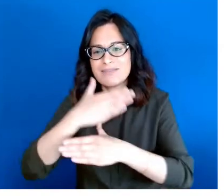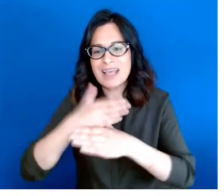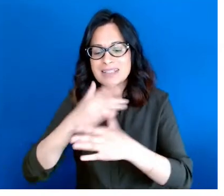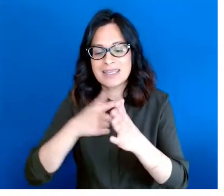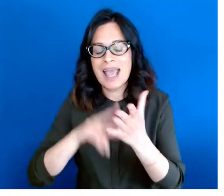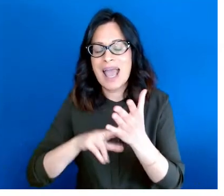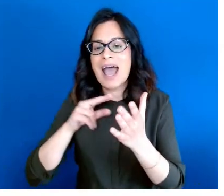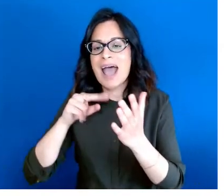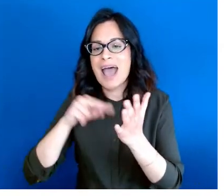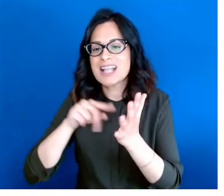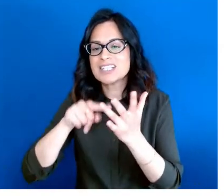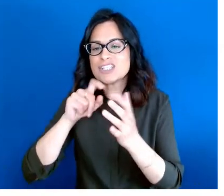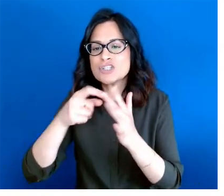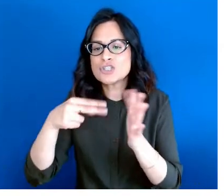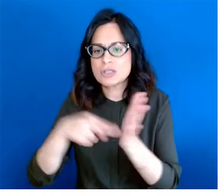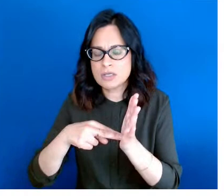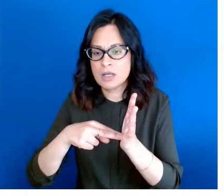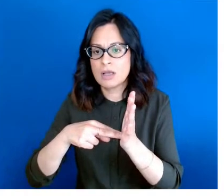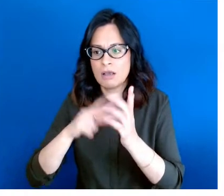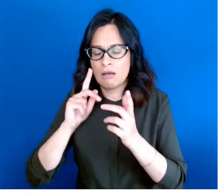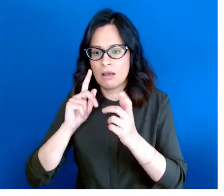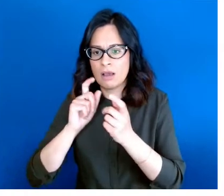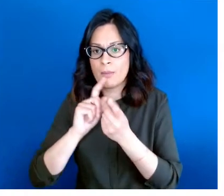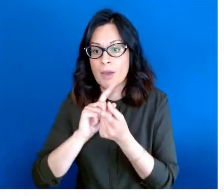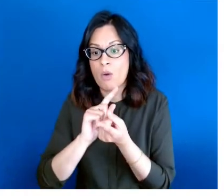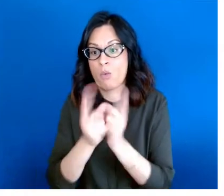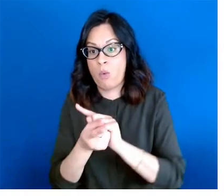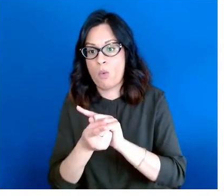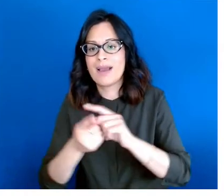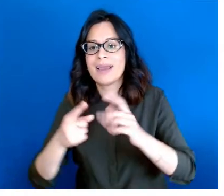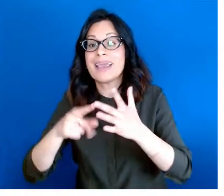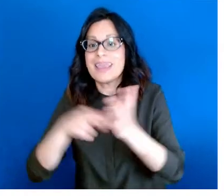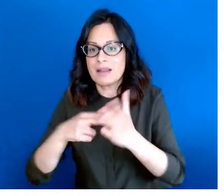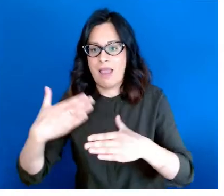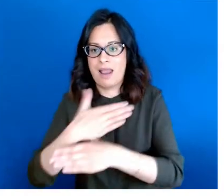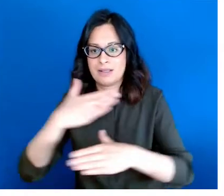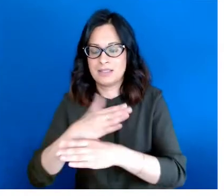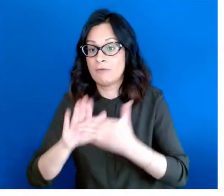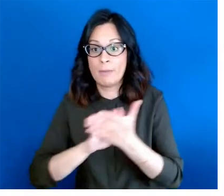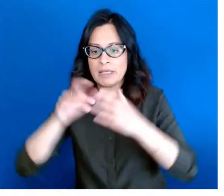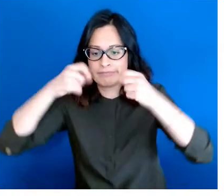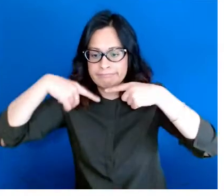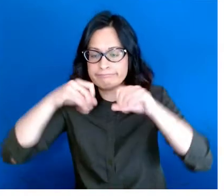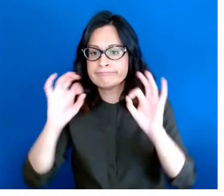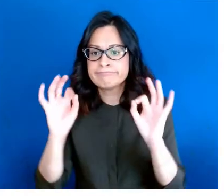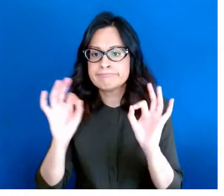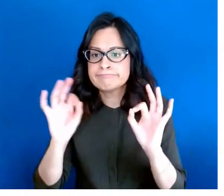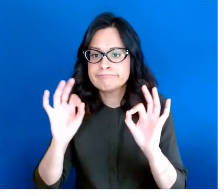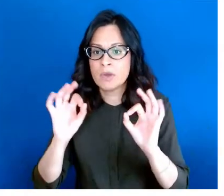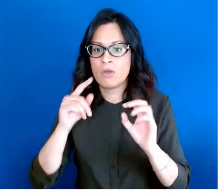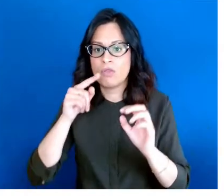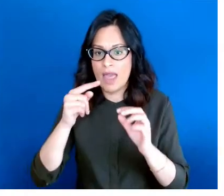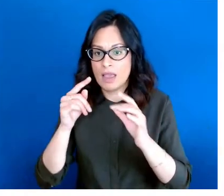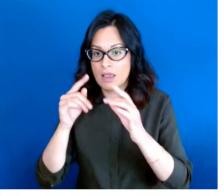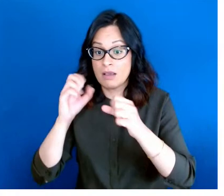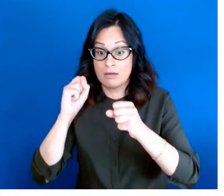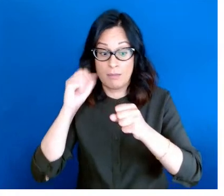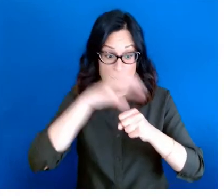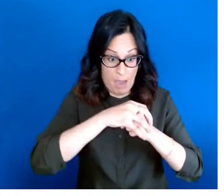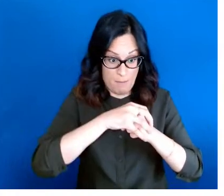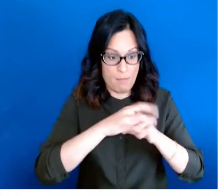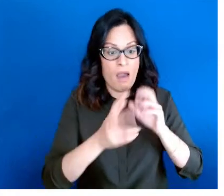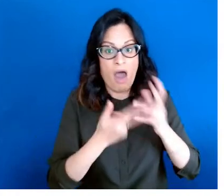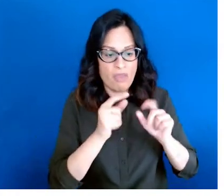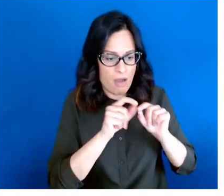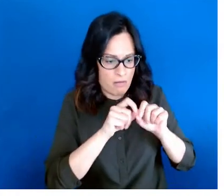cells to switch to an inactivated state. And they in turn will tell other cells